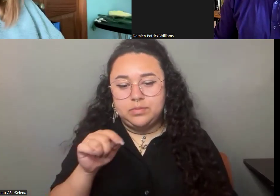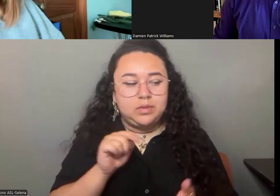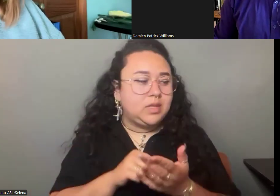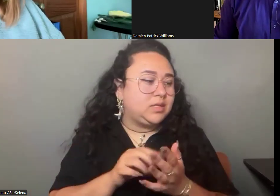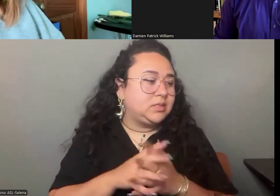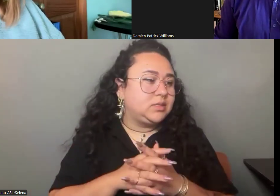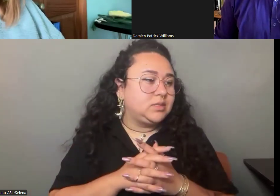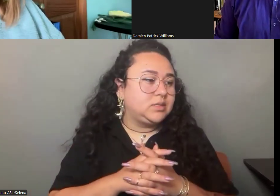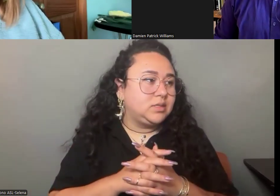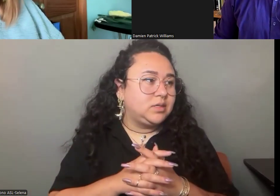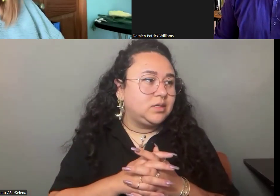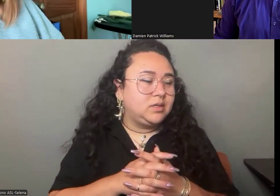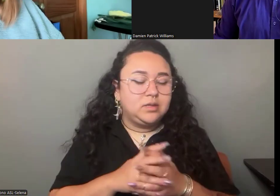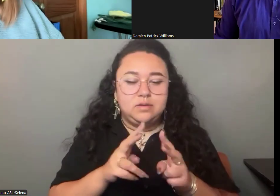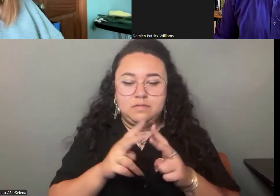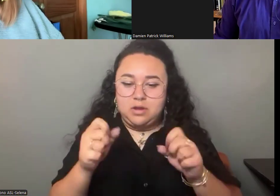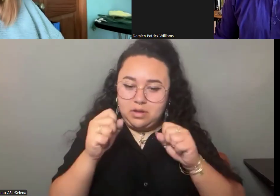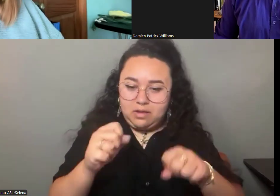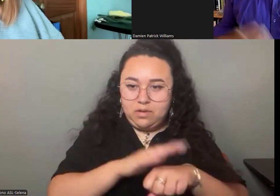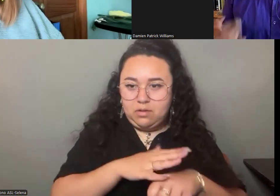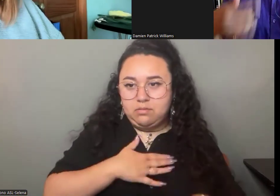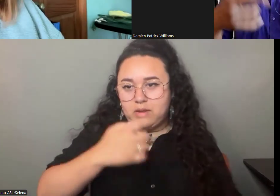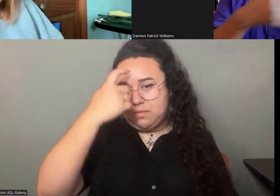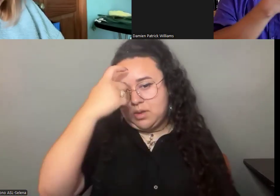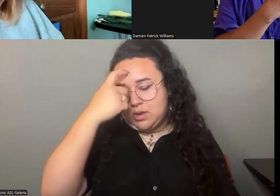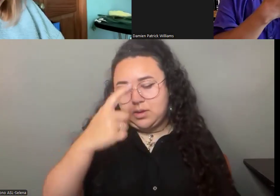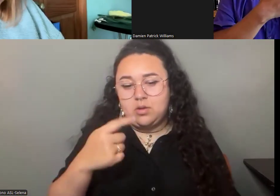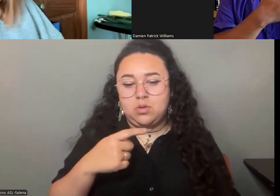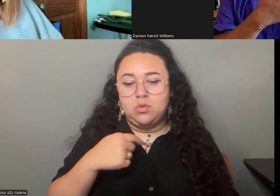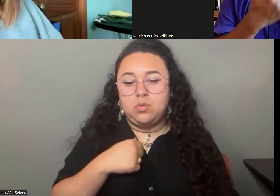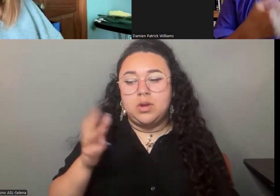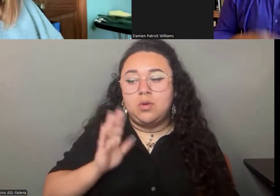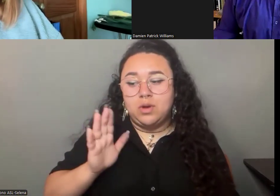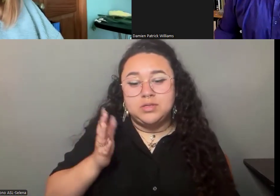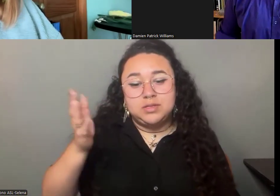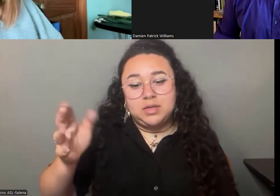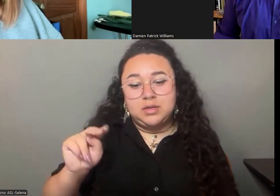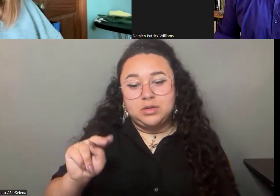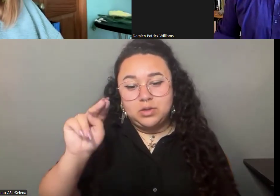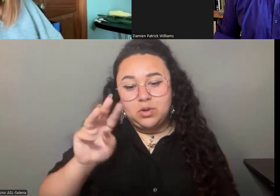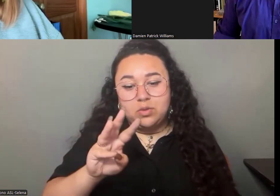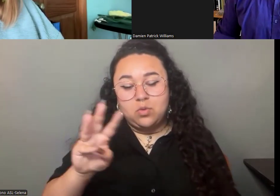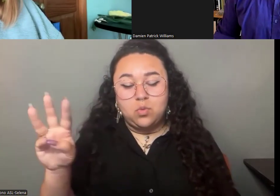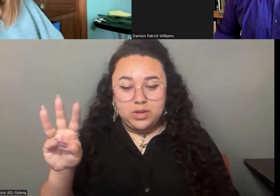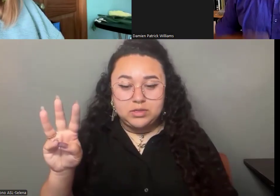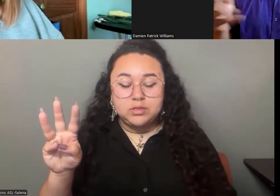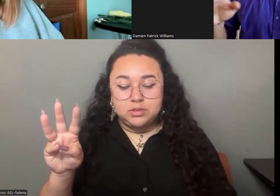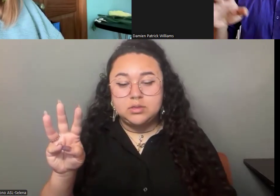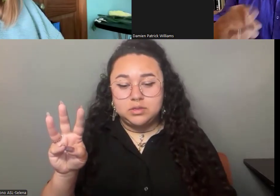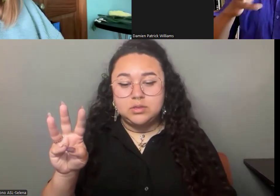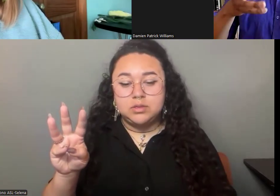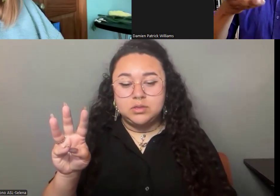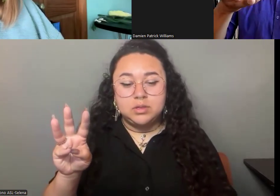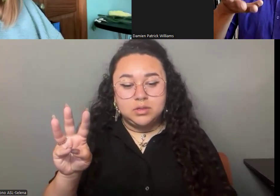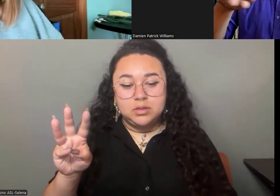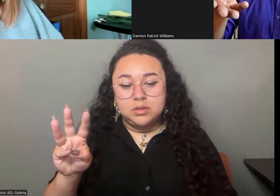it's very, very heavily on my mind. Actually, when I was at Northwestern for IEEE Ethics, it was hosted by, fun